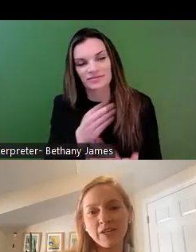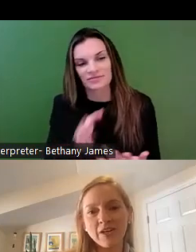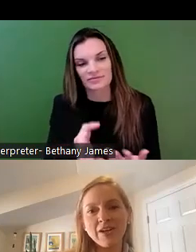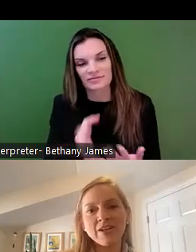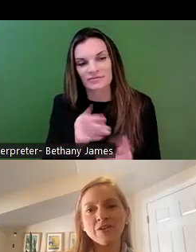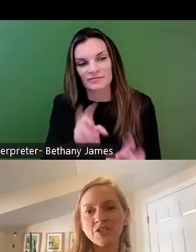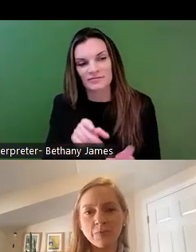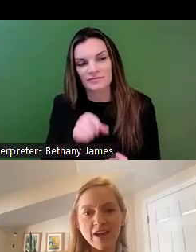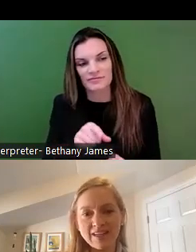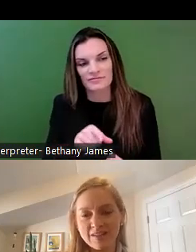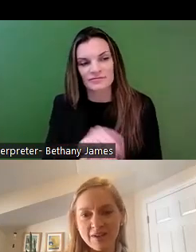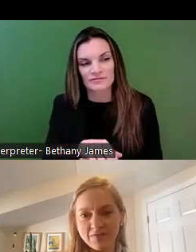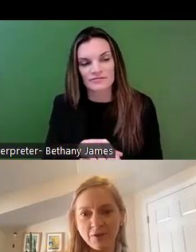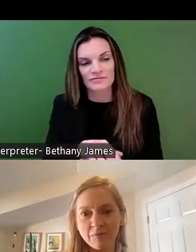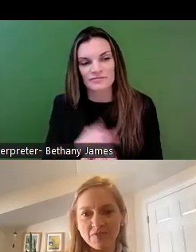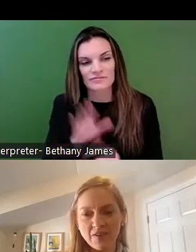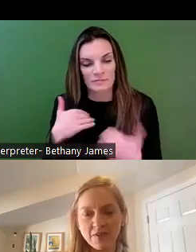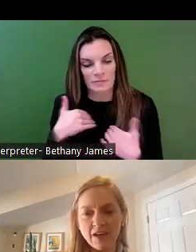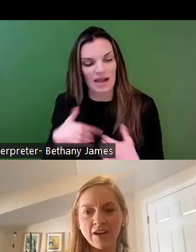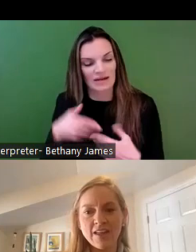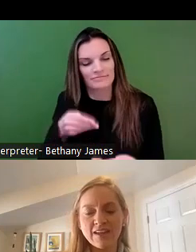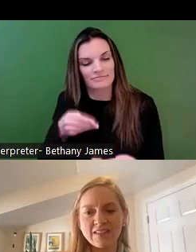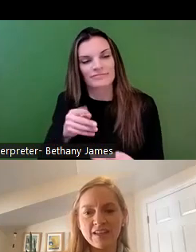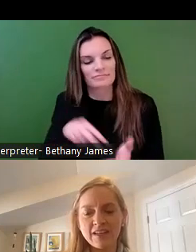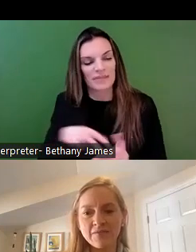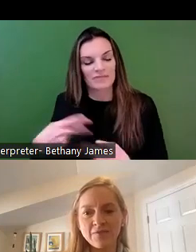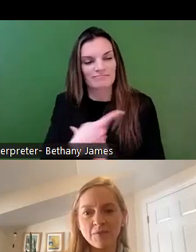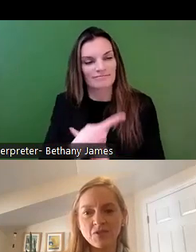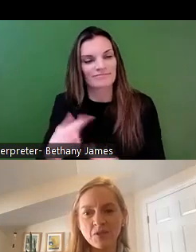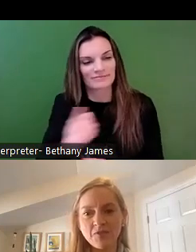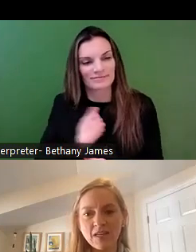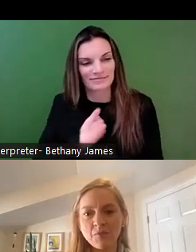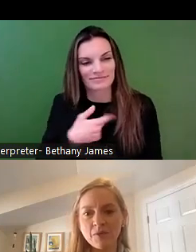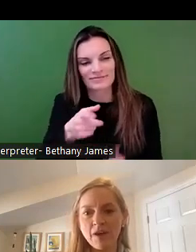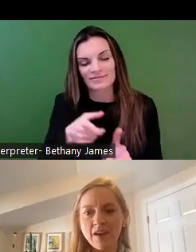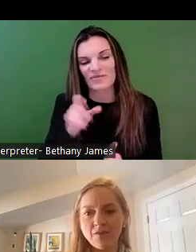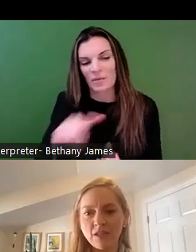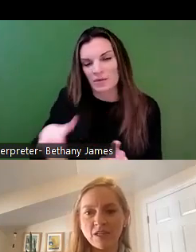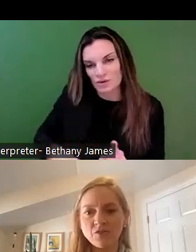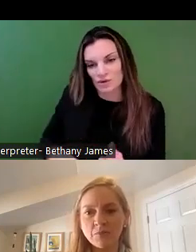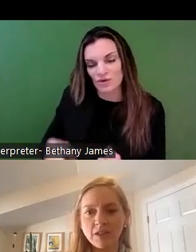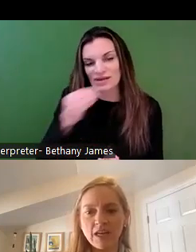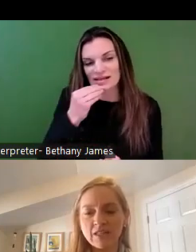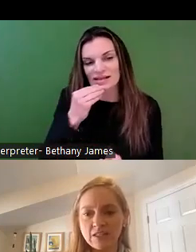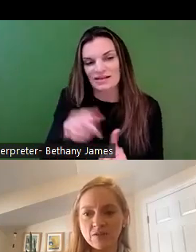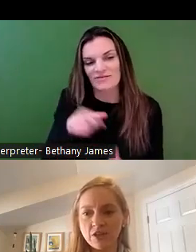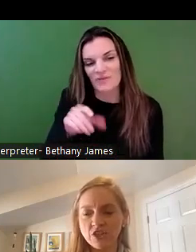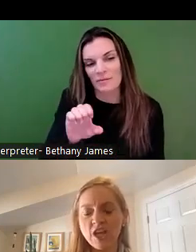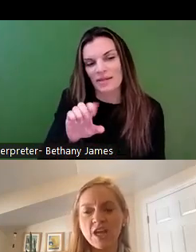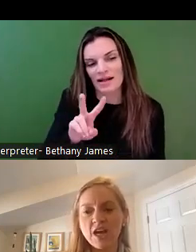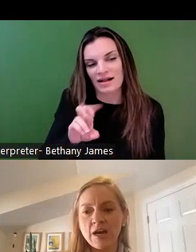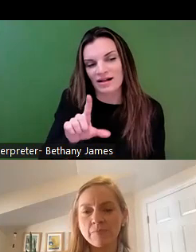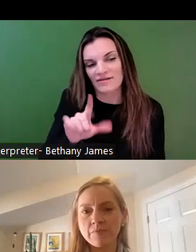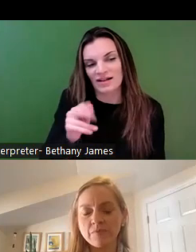a quote here: nourishing your body is the best form of self-care. That's from an Intuitive Eating book by Evelyn Tribole and Elise